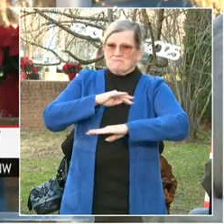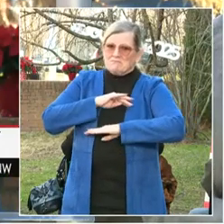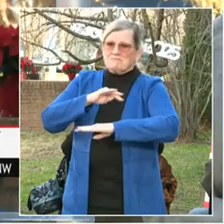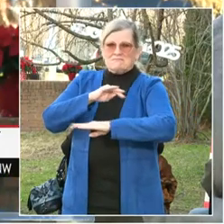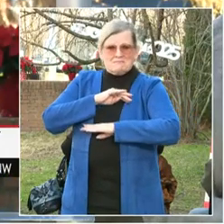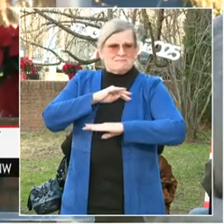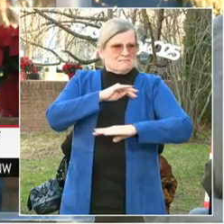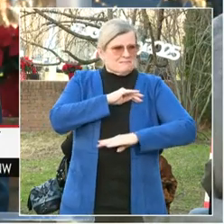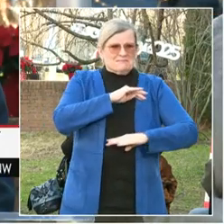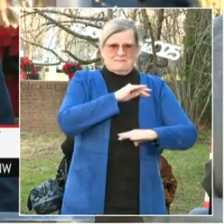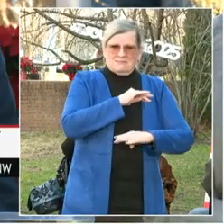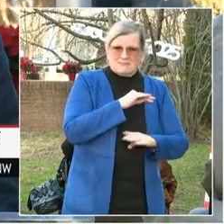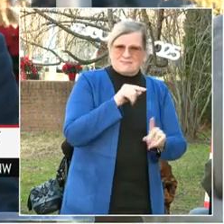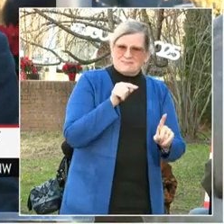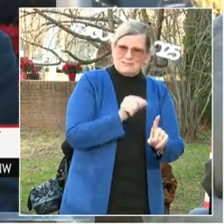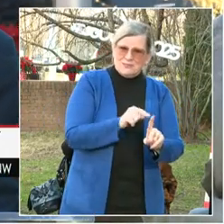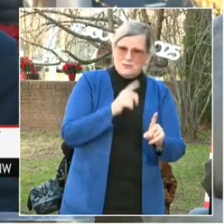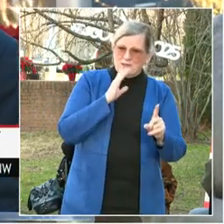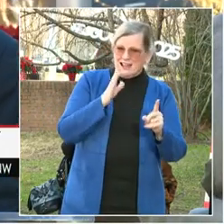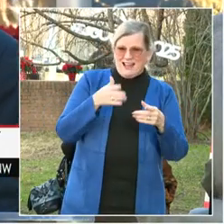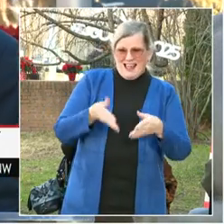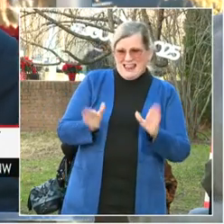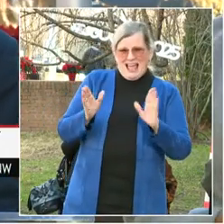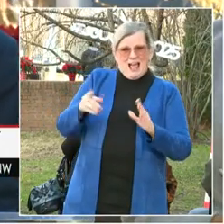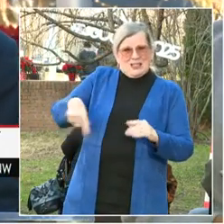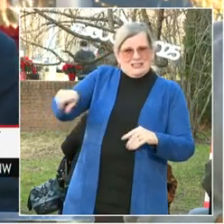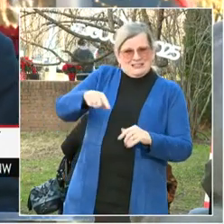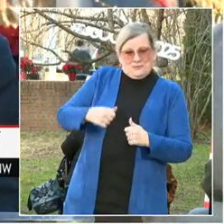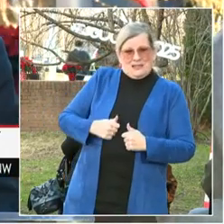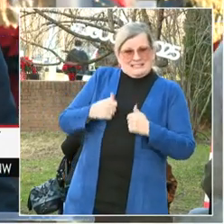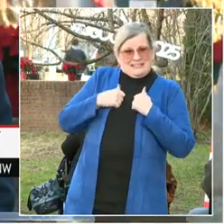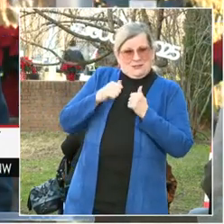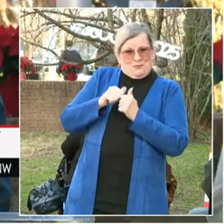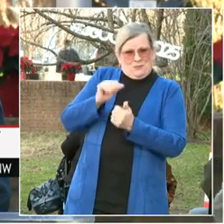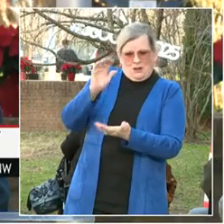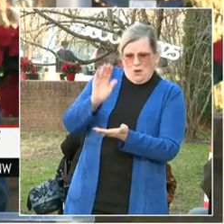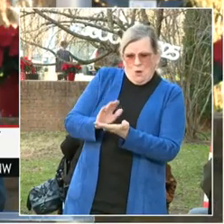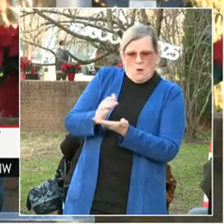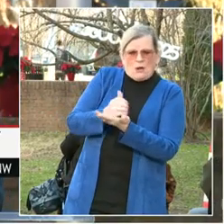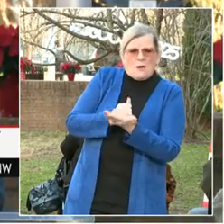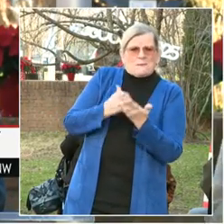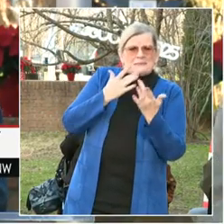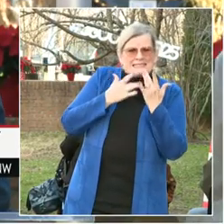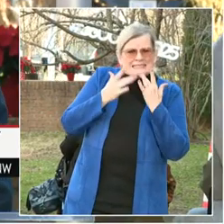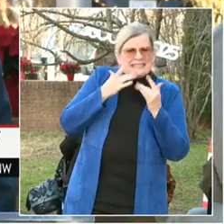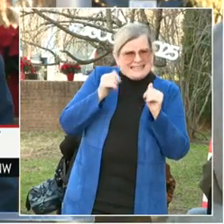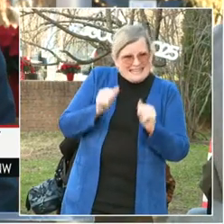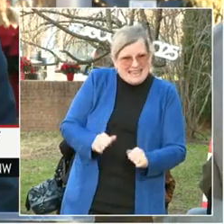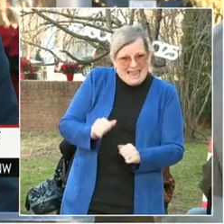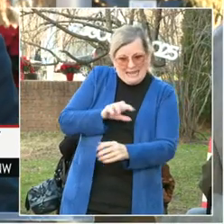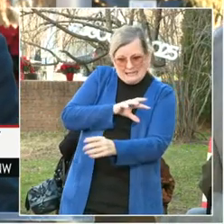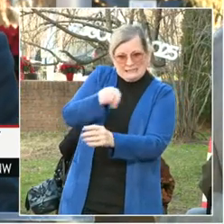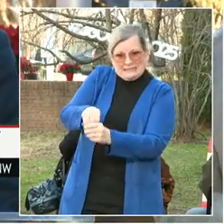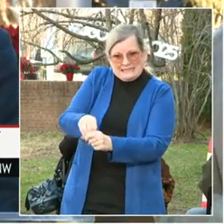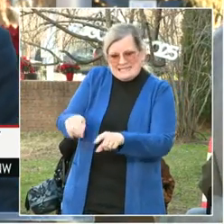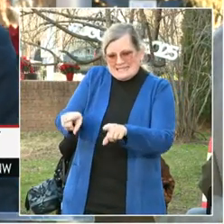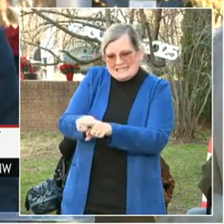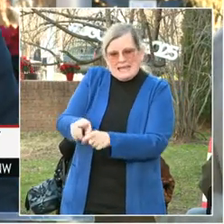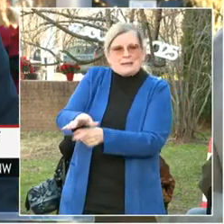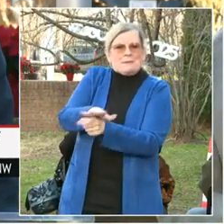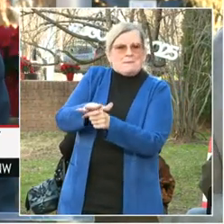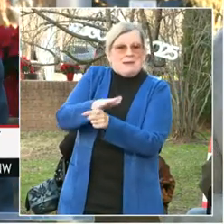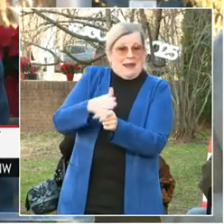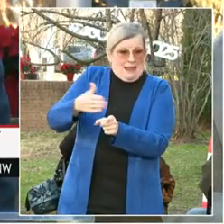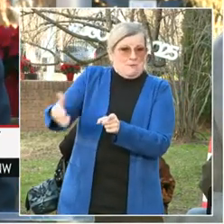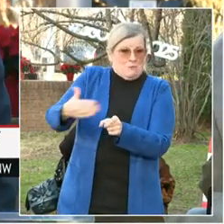will allow our residents with lower incomes to have the opportunity to be in neighborhoods with critical services and amenities, which has been shown, as the Deputy